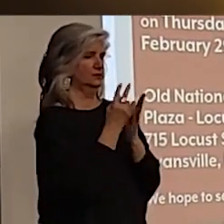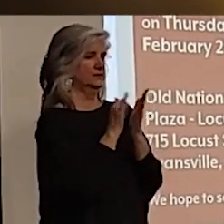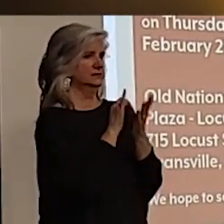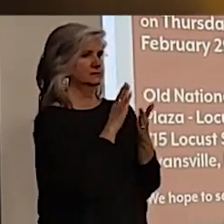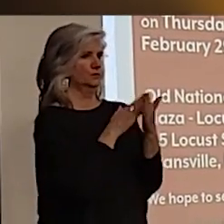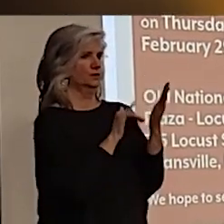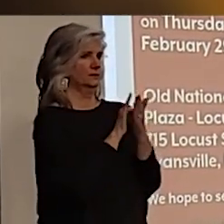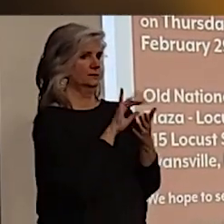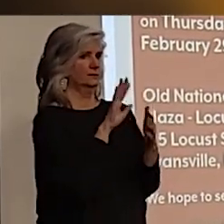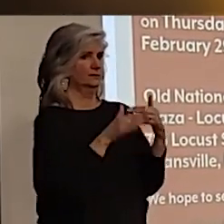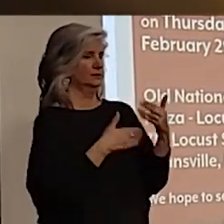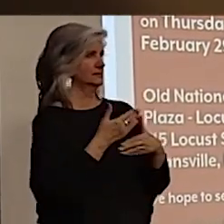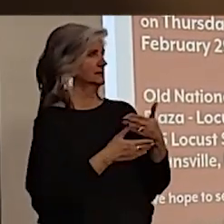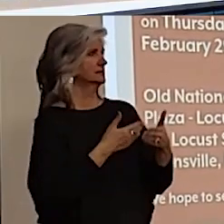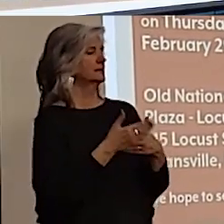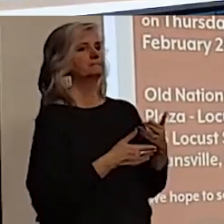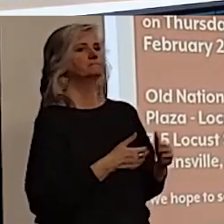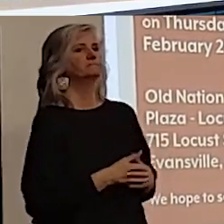part of that process.